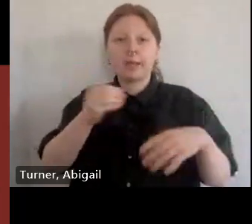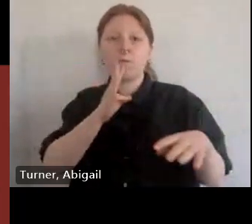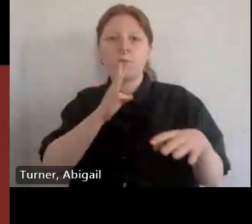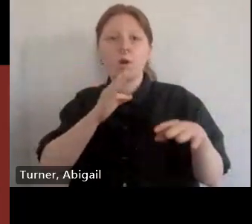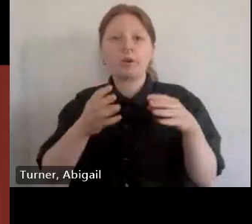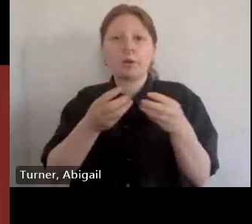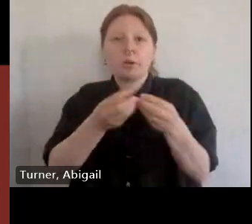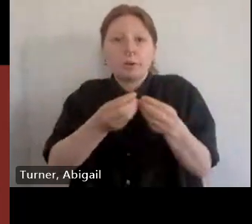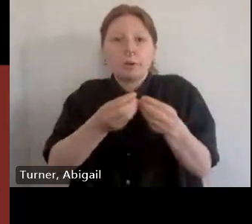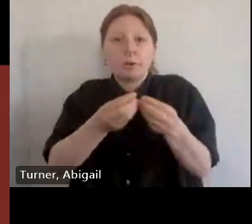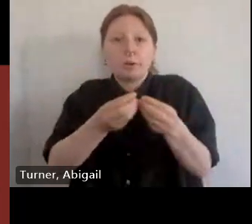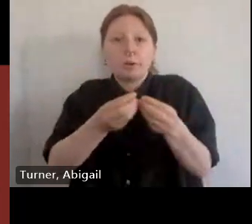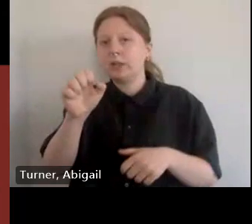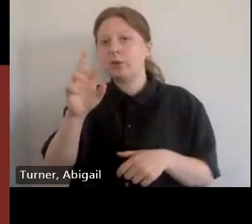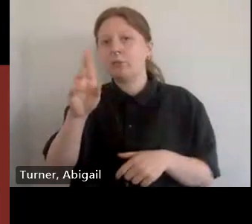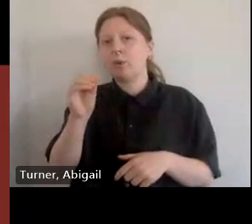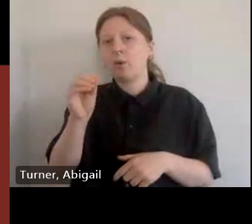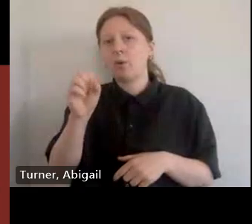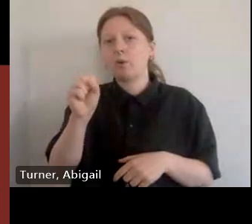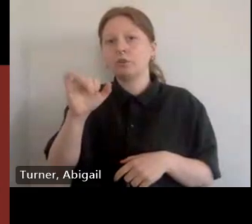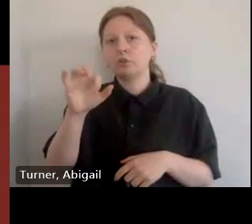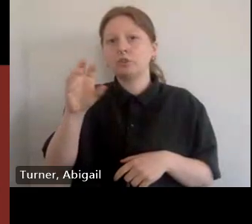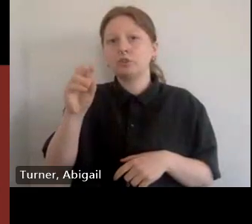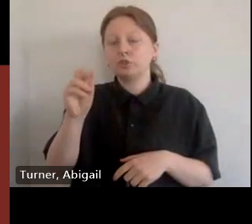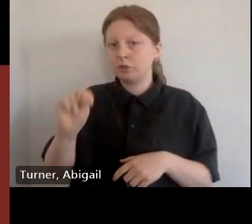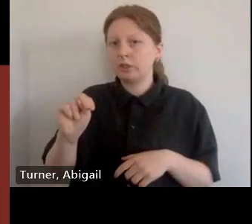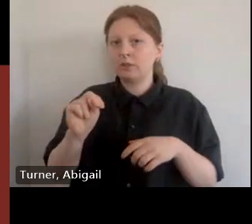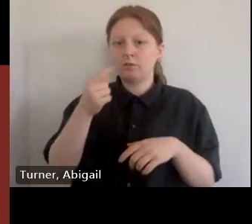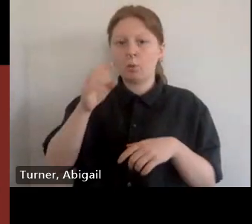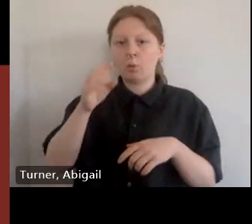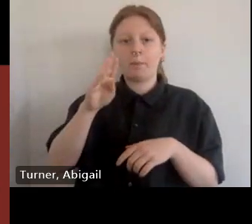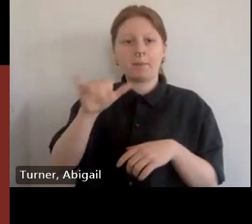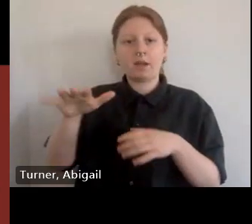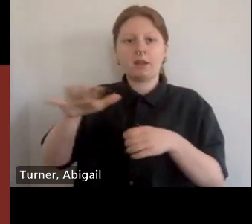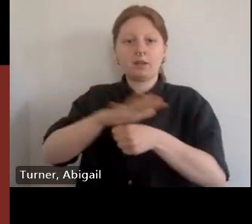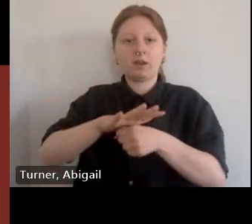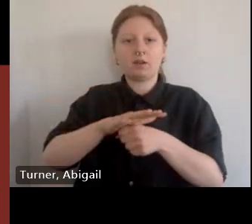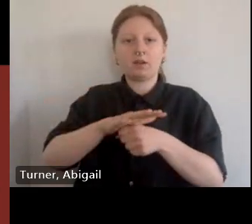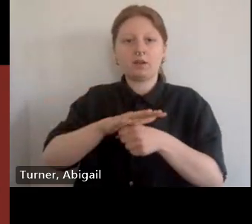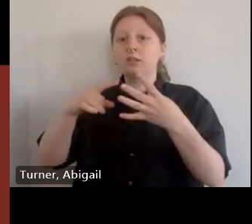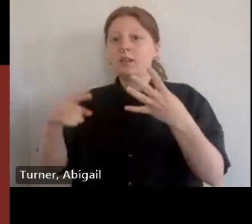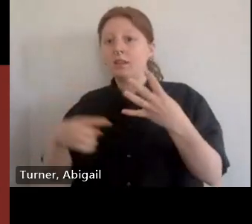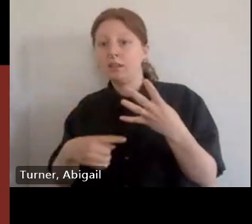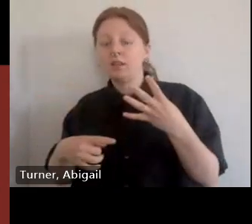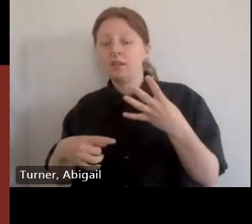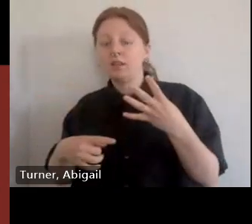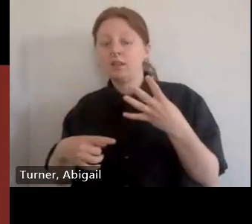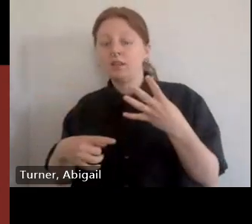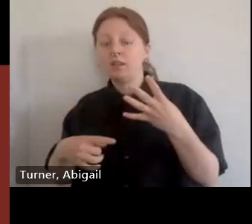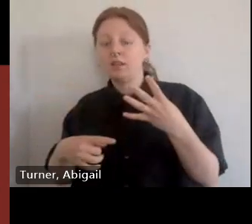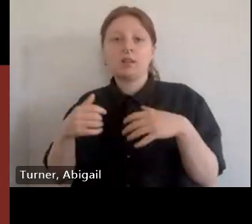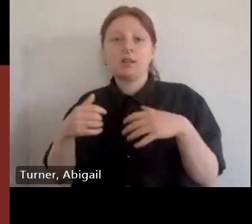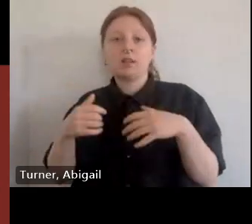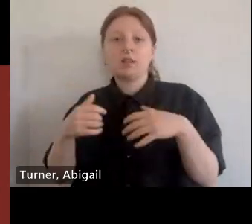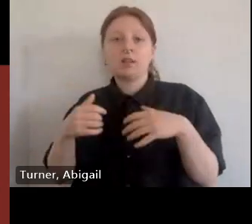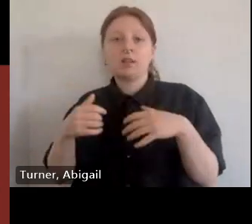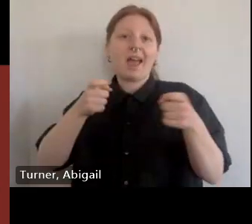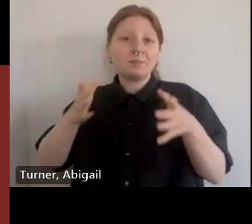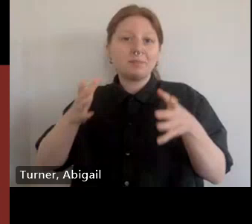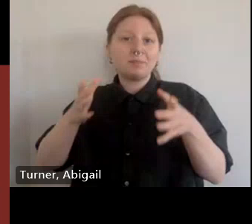I think I'm probably missing a department or two. Oh, we have administrative departments, of course, as well as the human